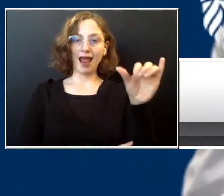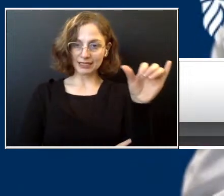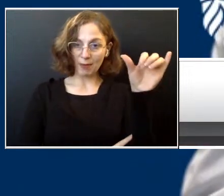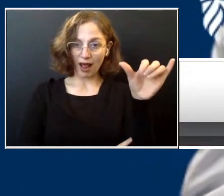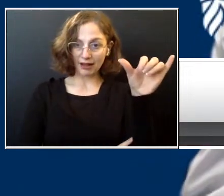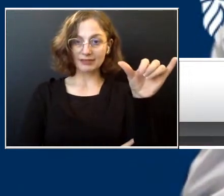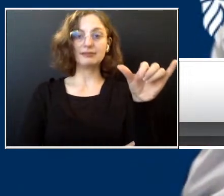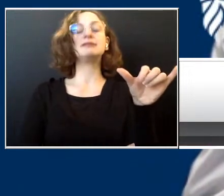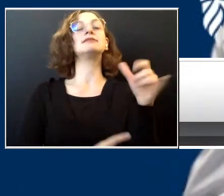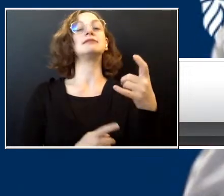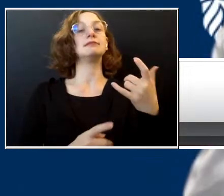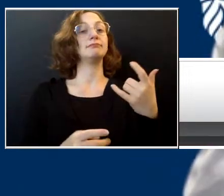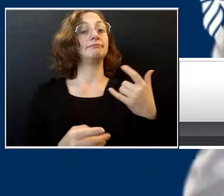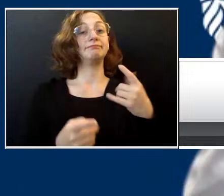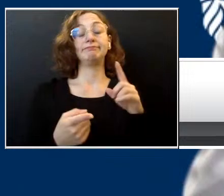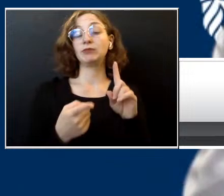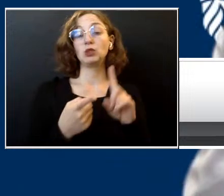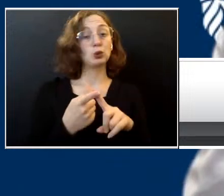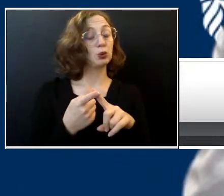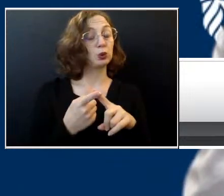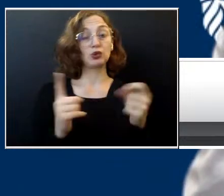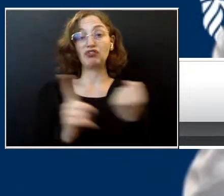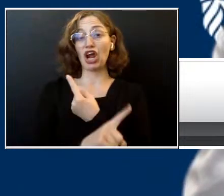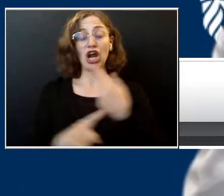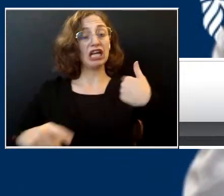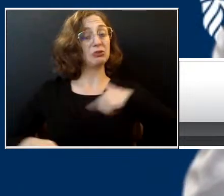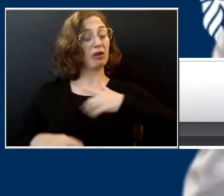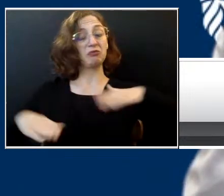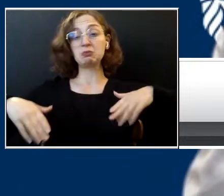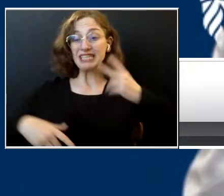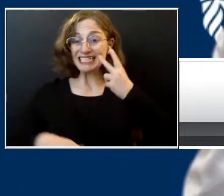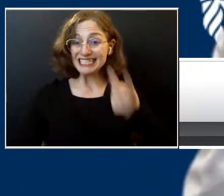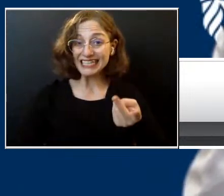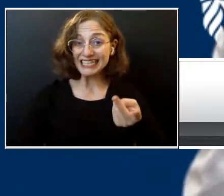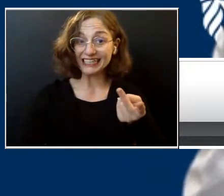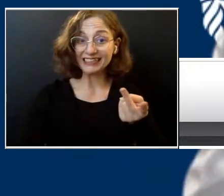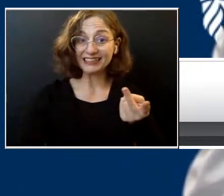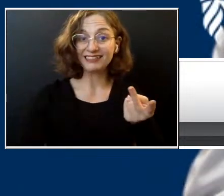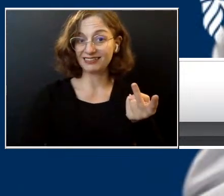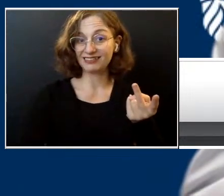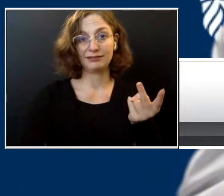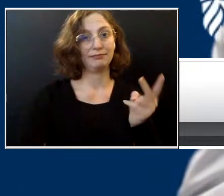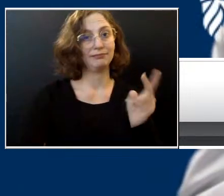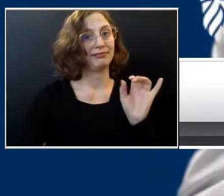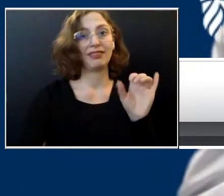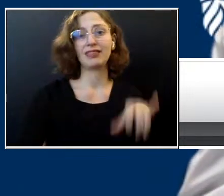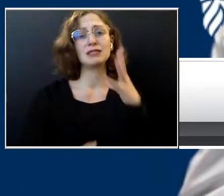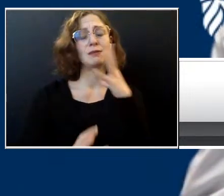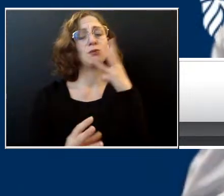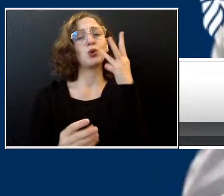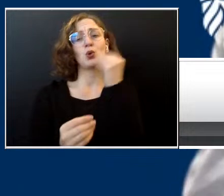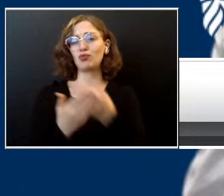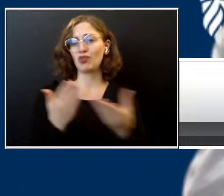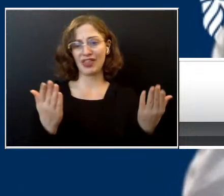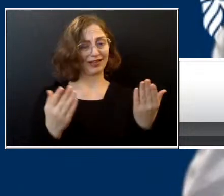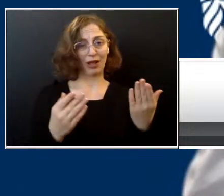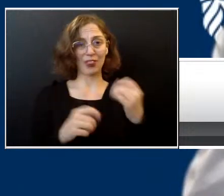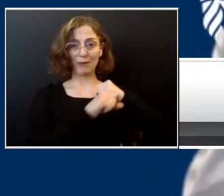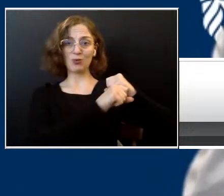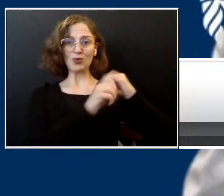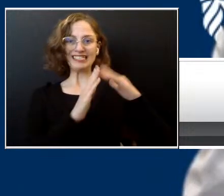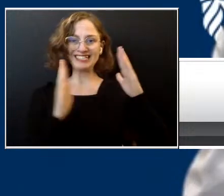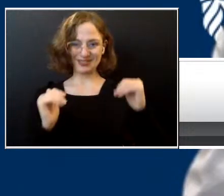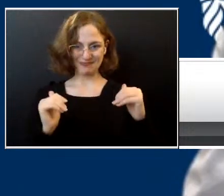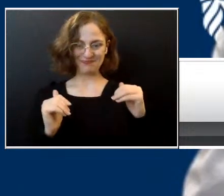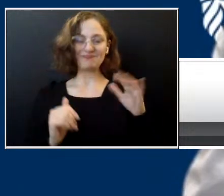to even variants we haven't even seen. And that's one of the beautiful things about the immune system. And this was a preprint, and this was out